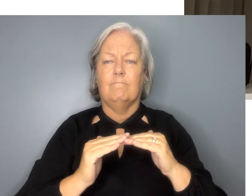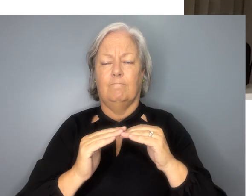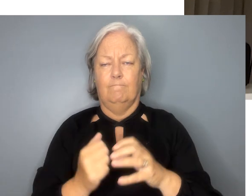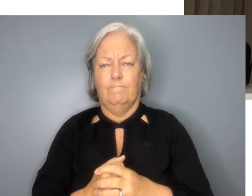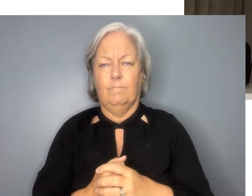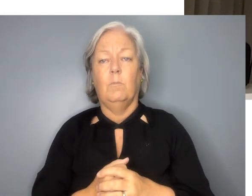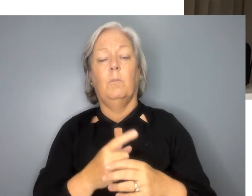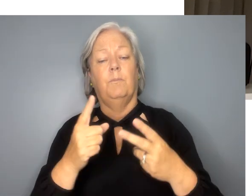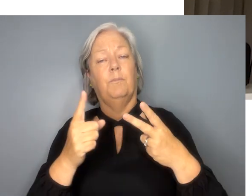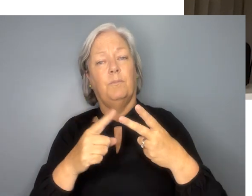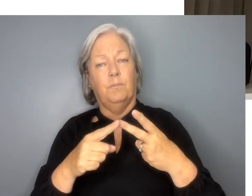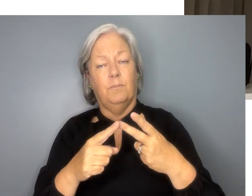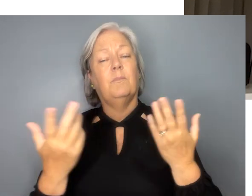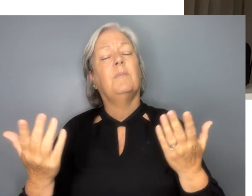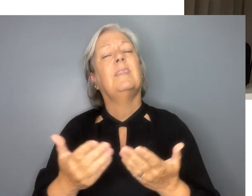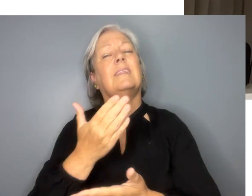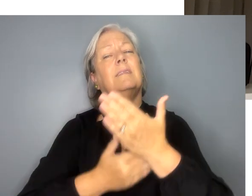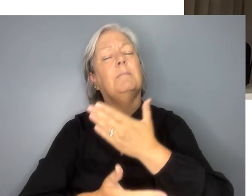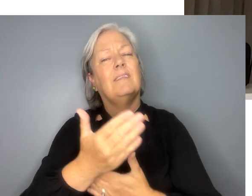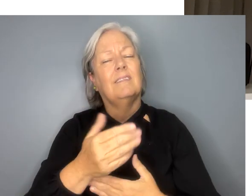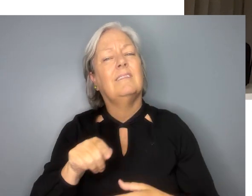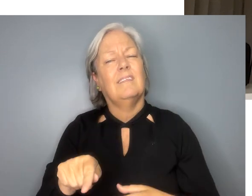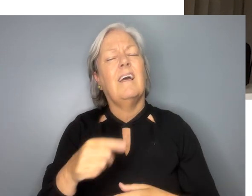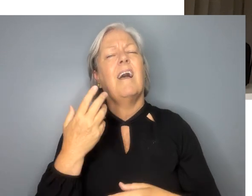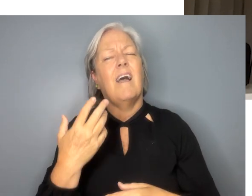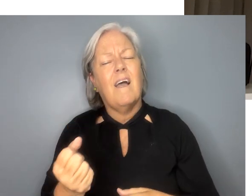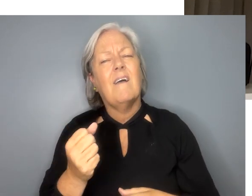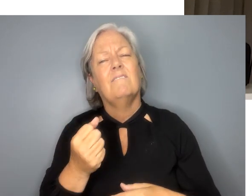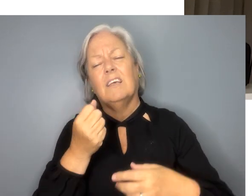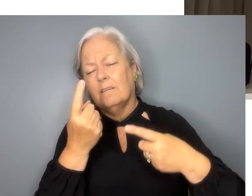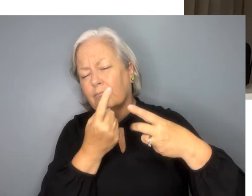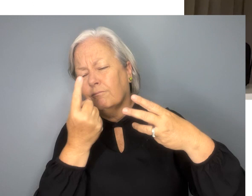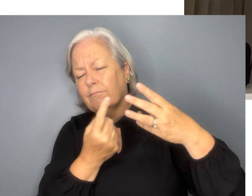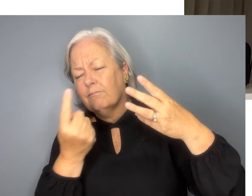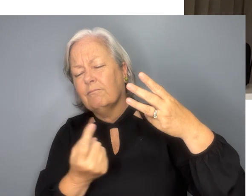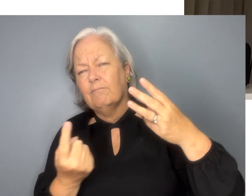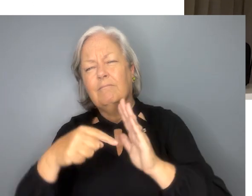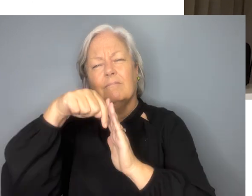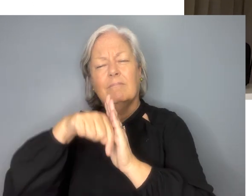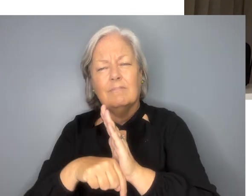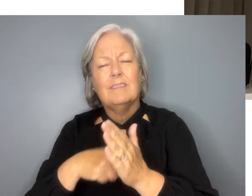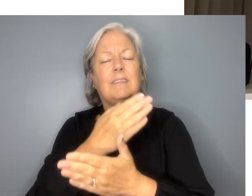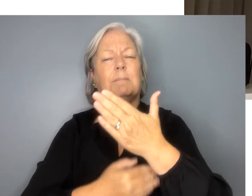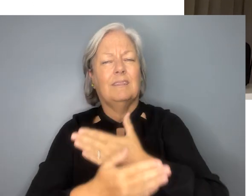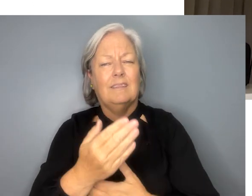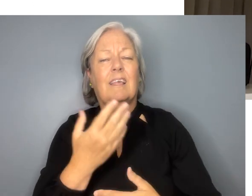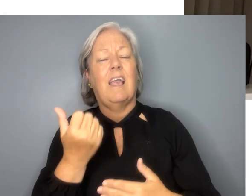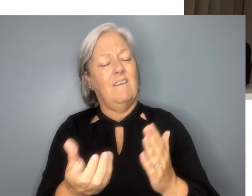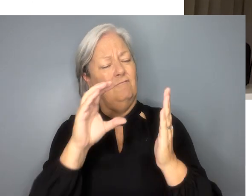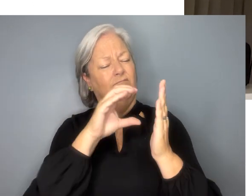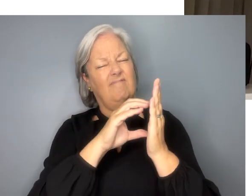Central to this is the recognition that disability is one of several layers of identity.